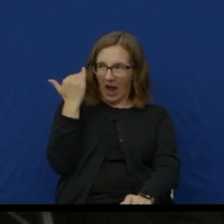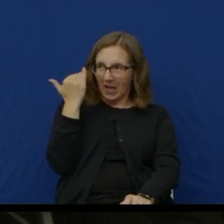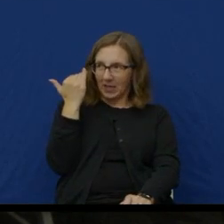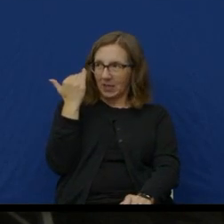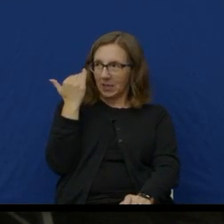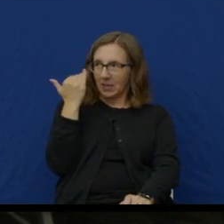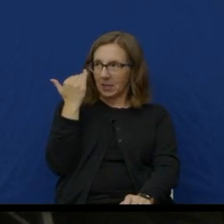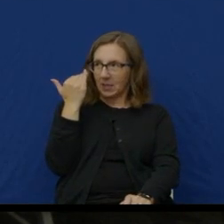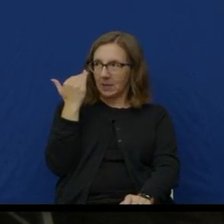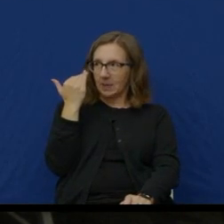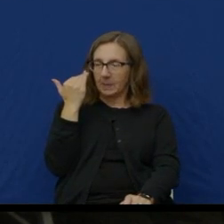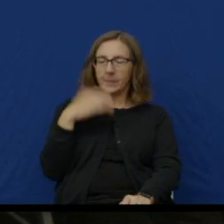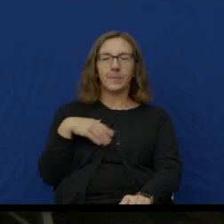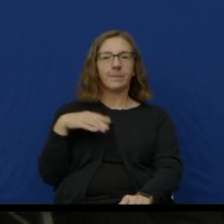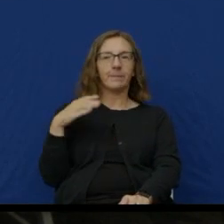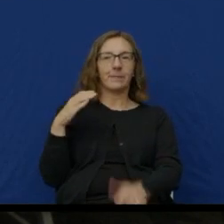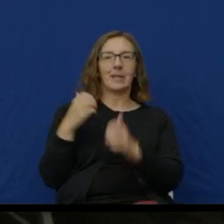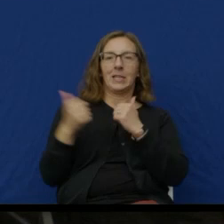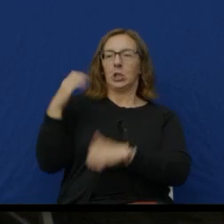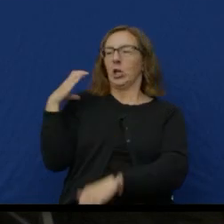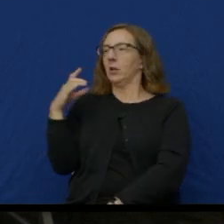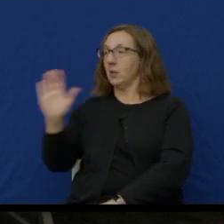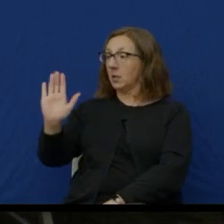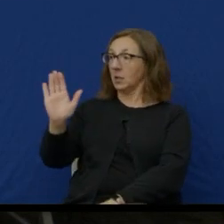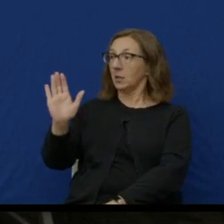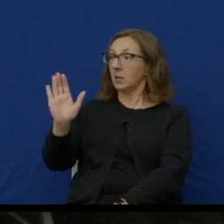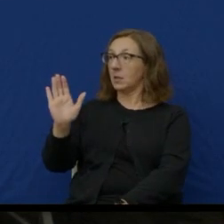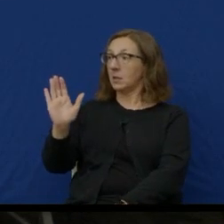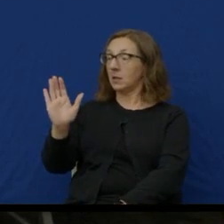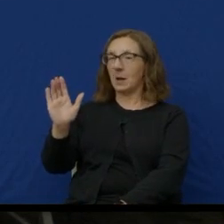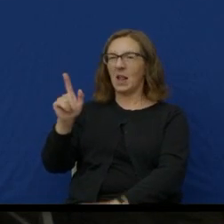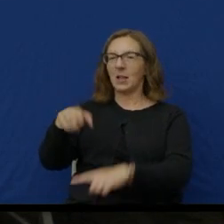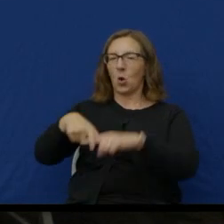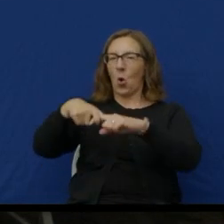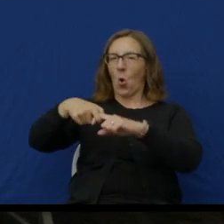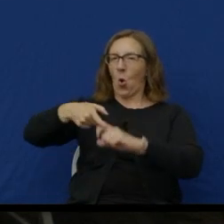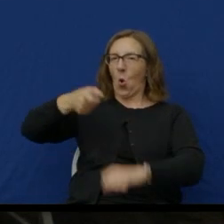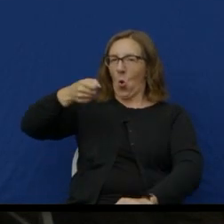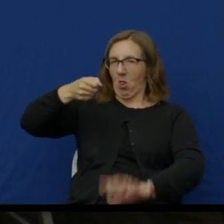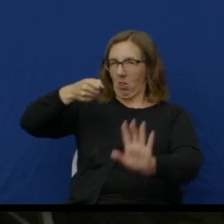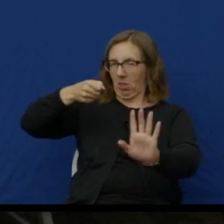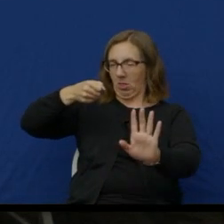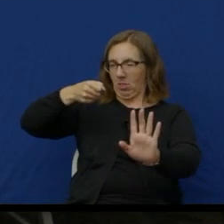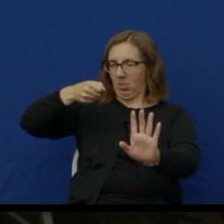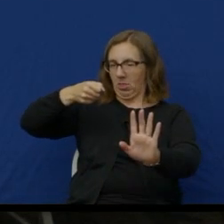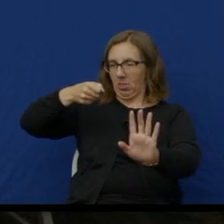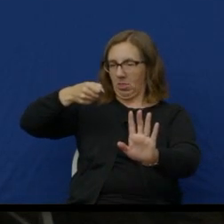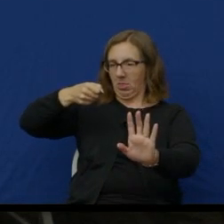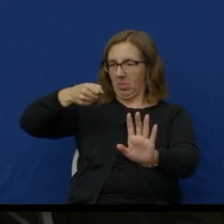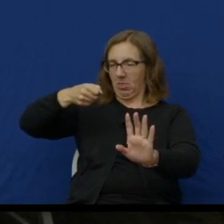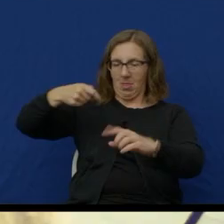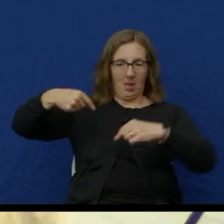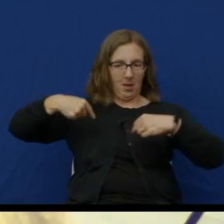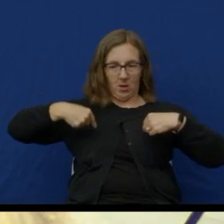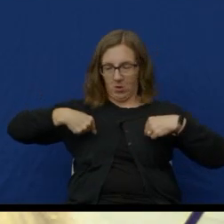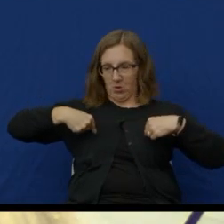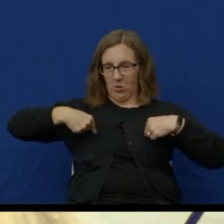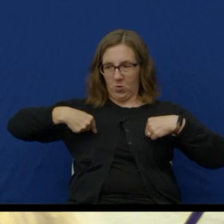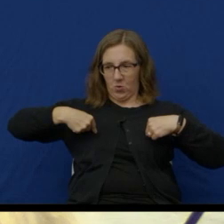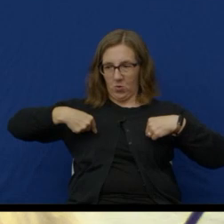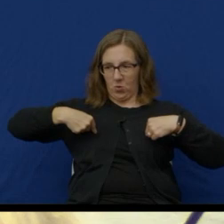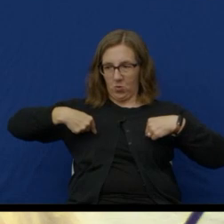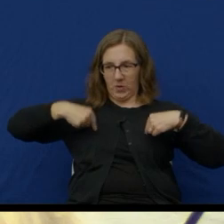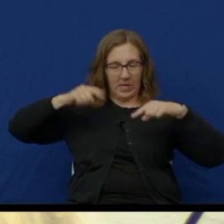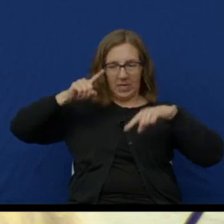put a pin in this, guys. What we're saying to ourselves is that we can't amplify our voice